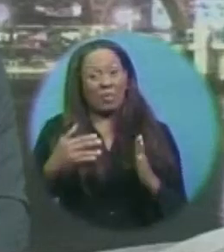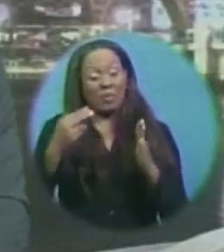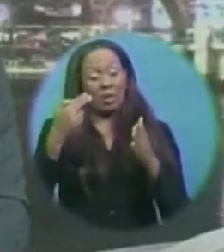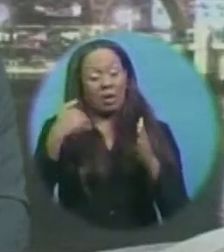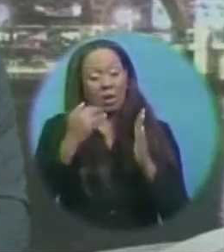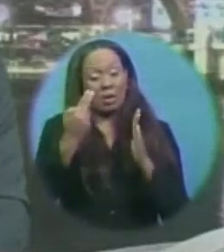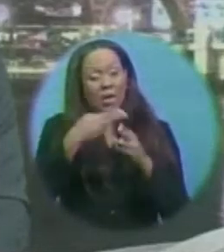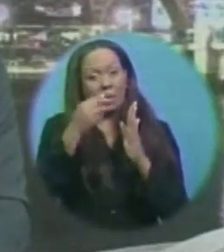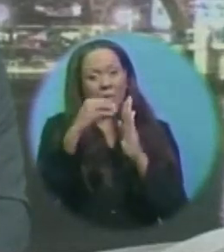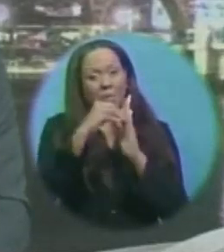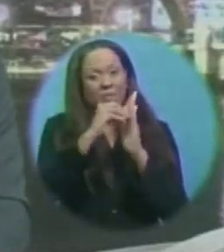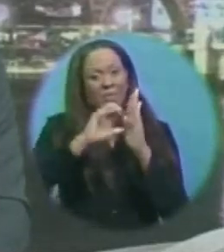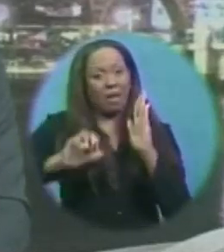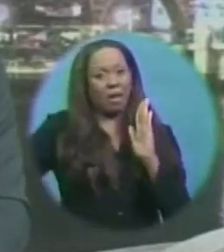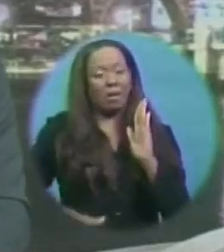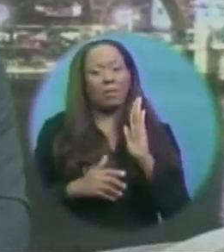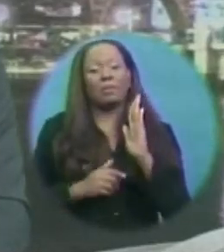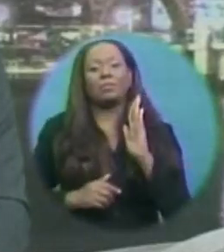statute books.